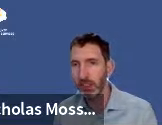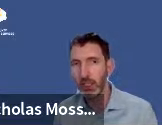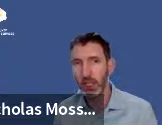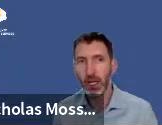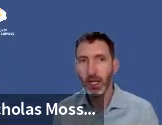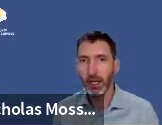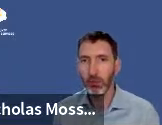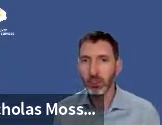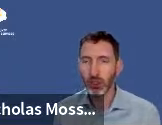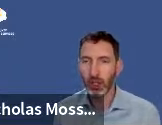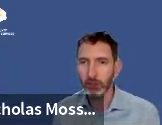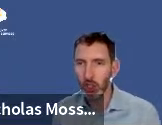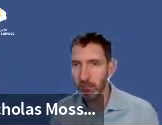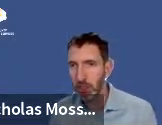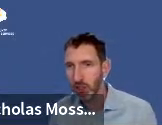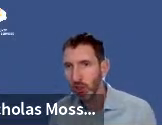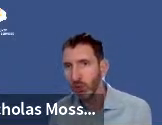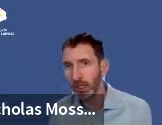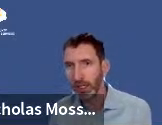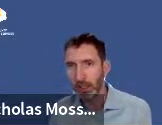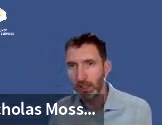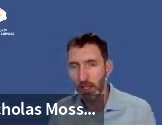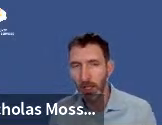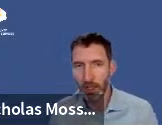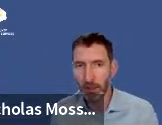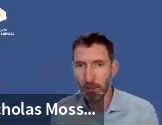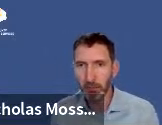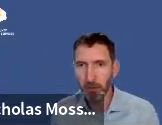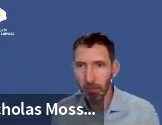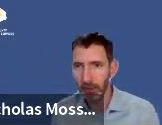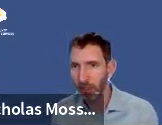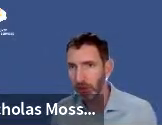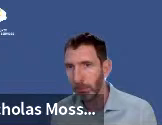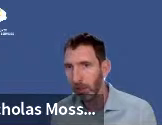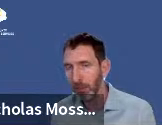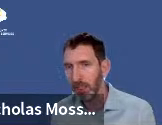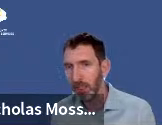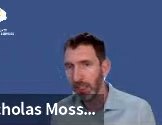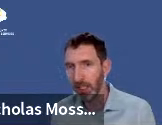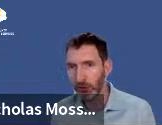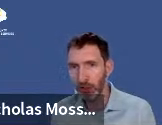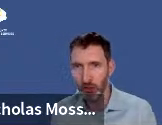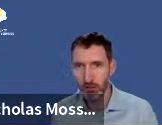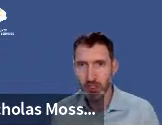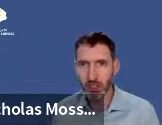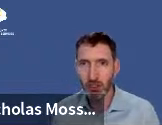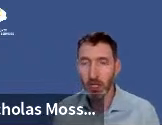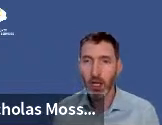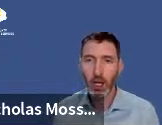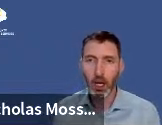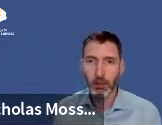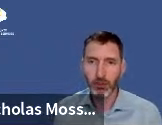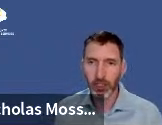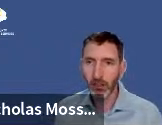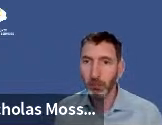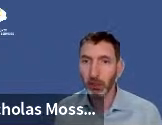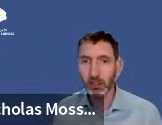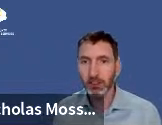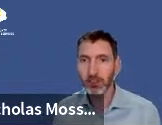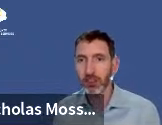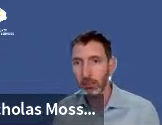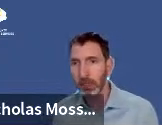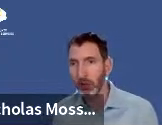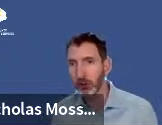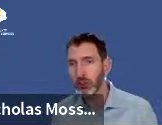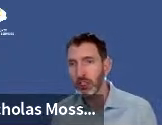have COVID, and we still have a job to do in the public health department and healthcare services. City of